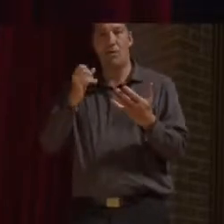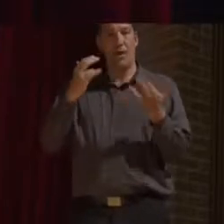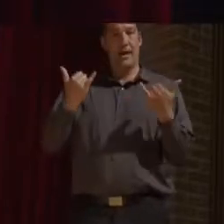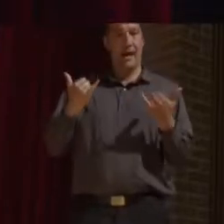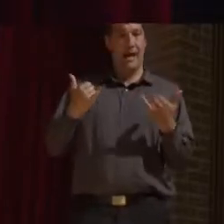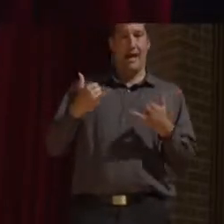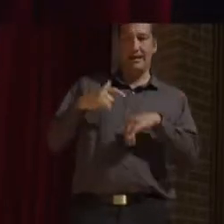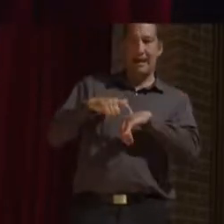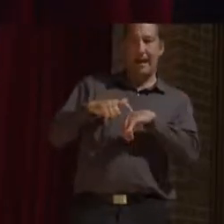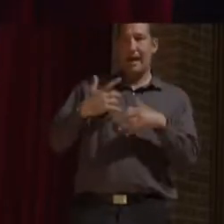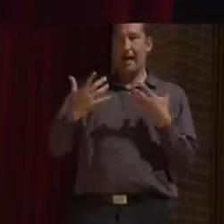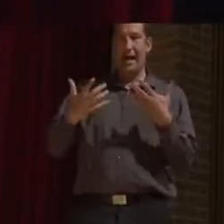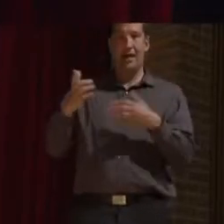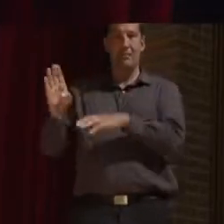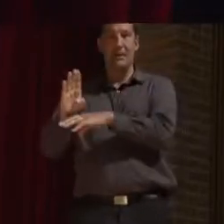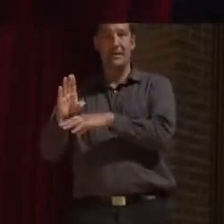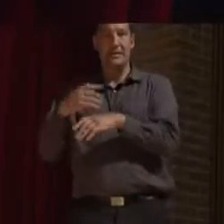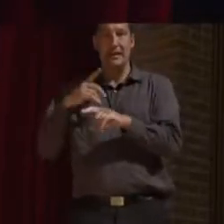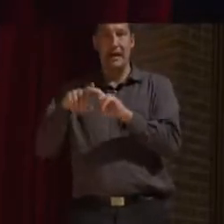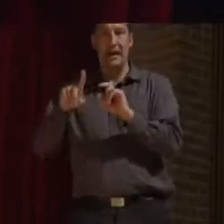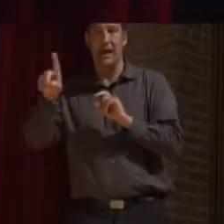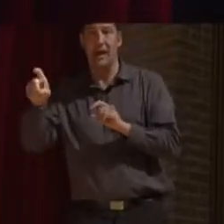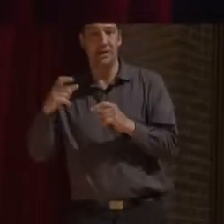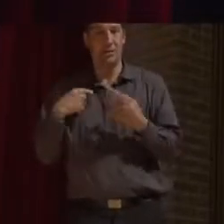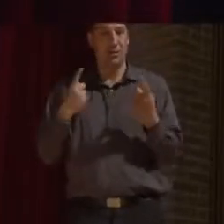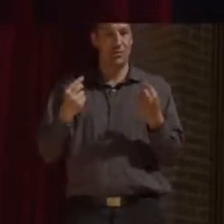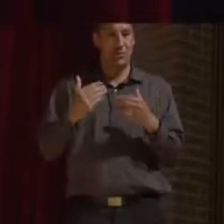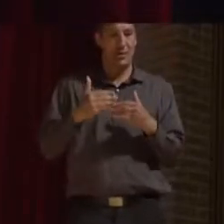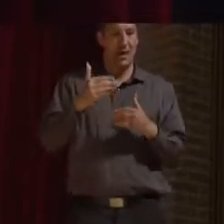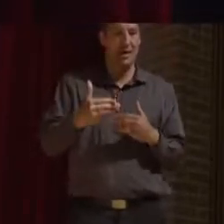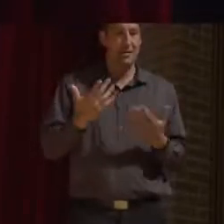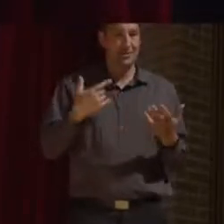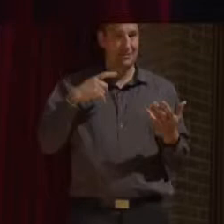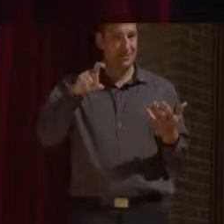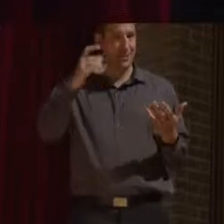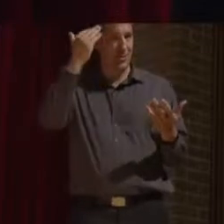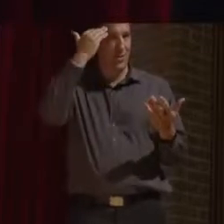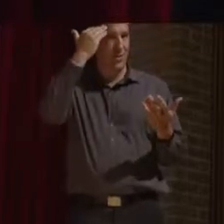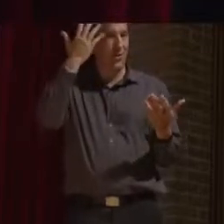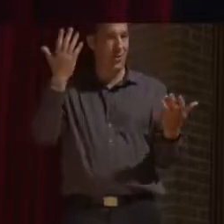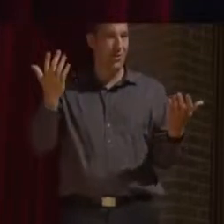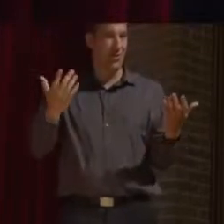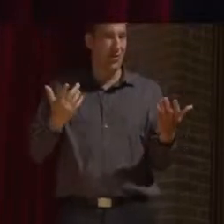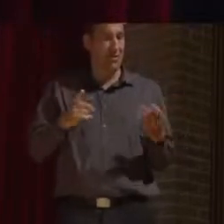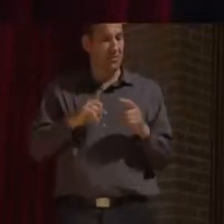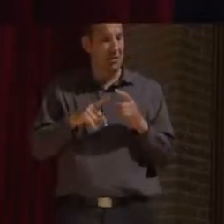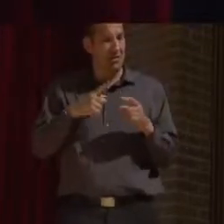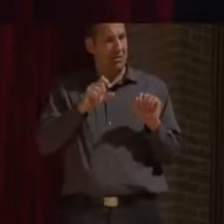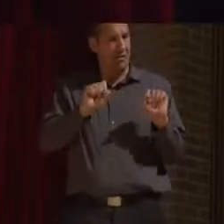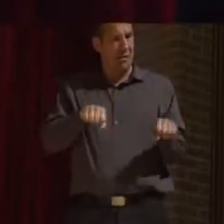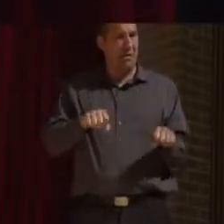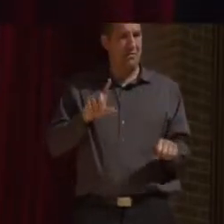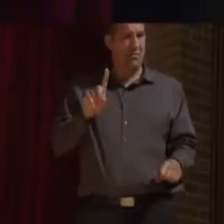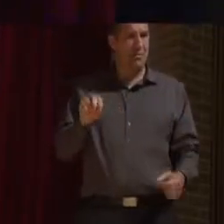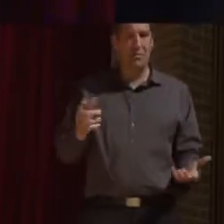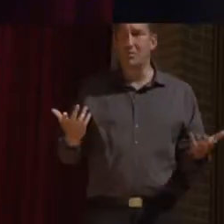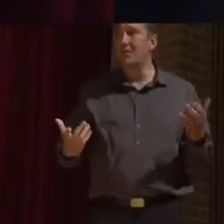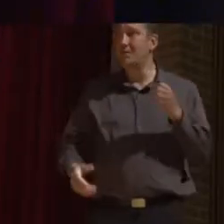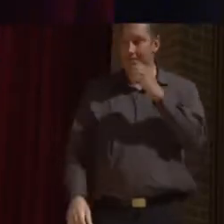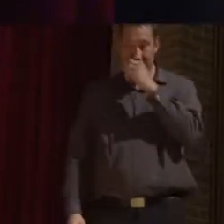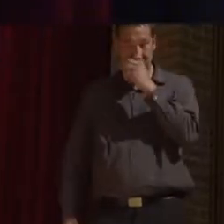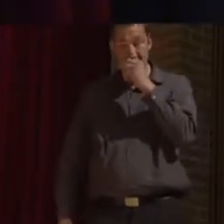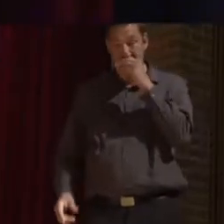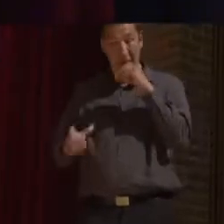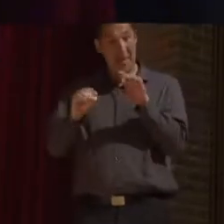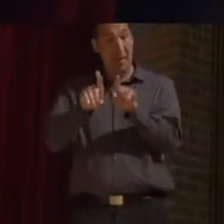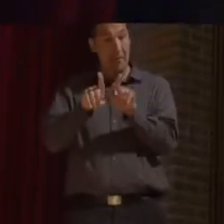maybe? Right. It just takes longer with an autistic child to do that. Absolutely. But it is achievable. And, for sure. So, and, yes. And to